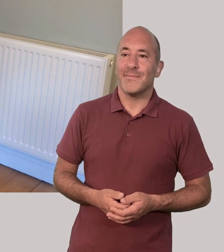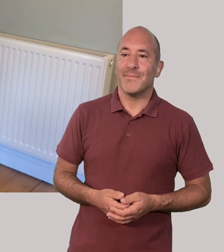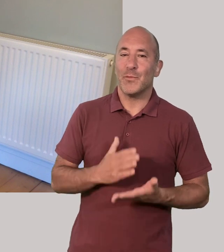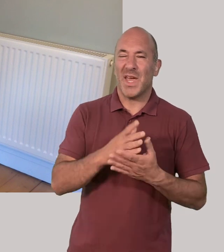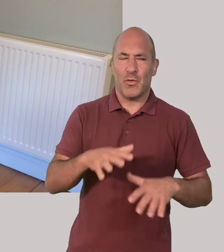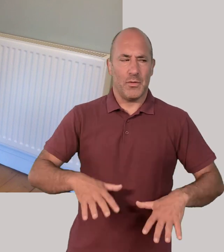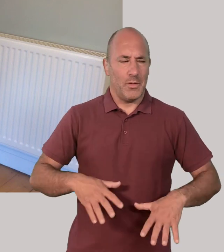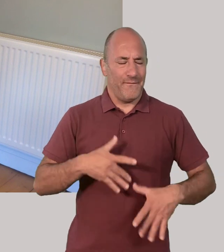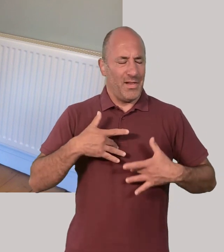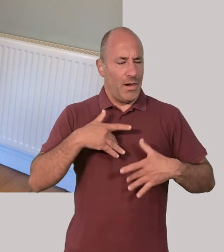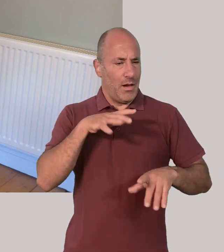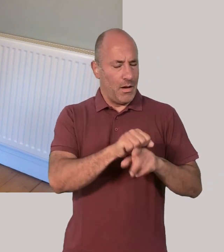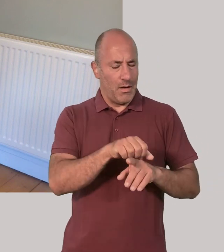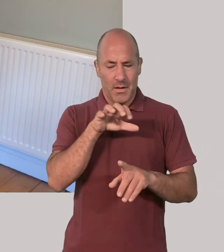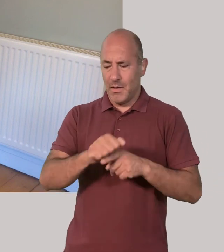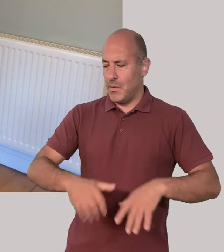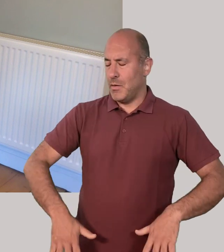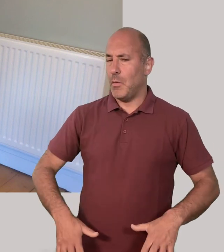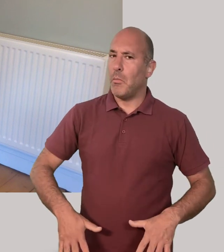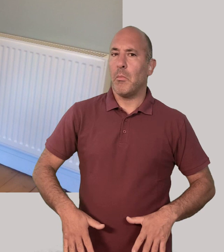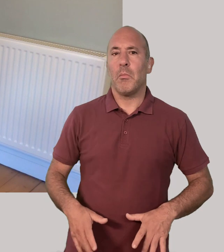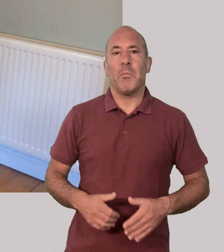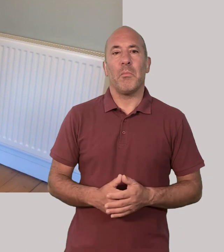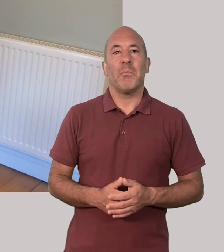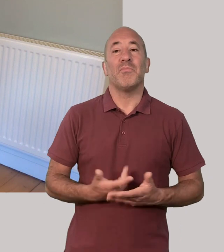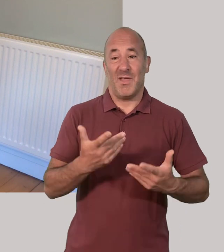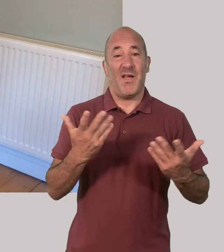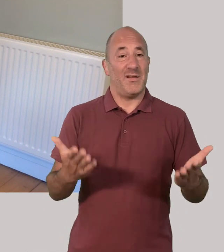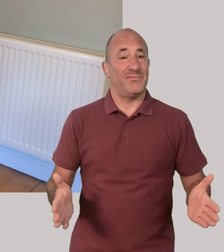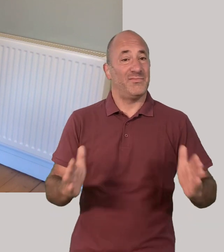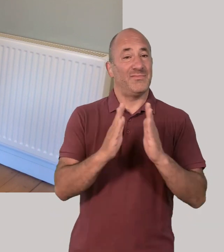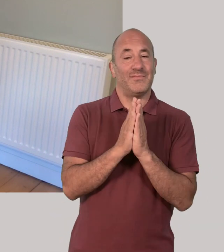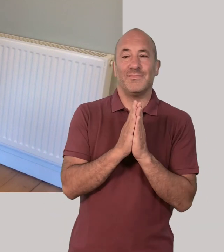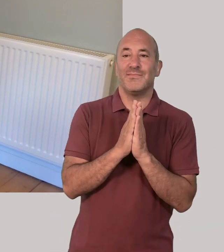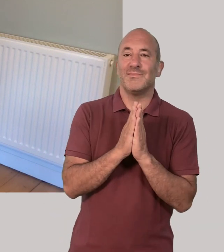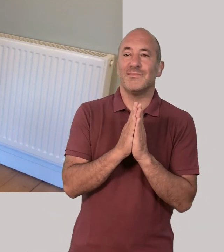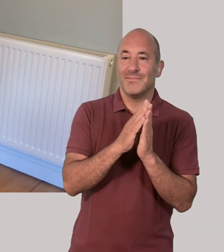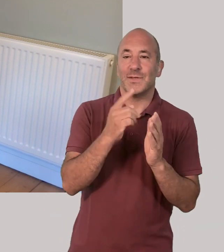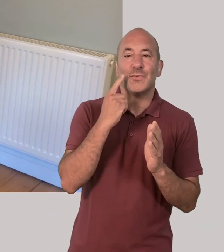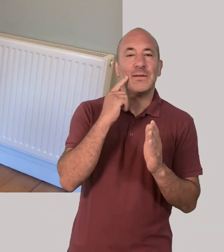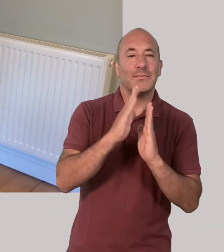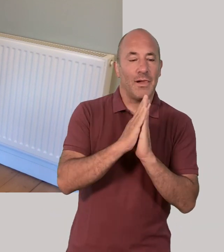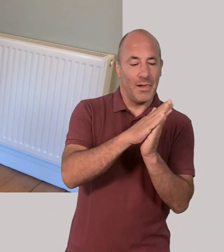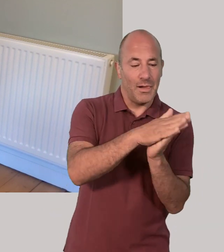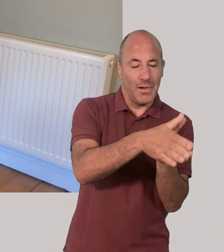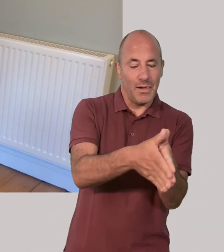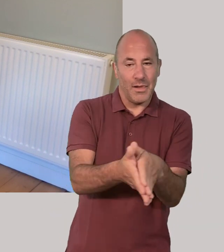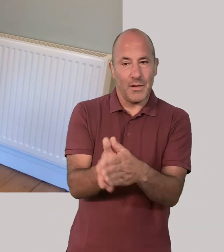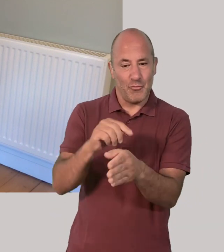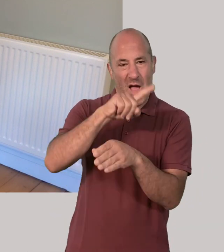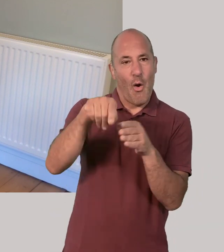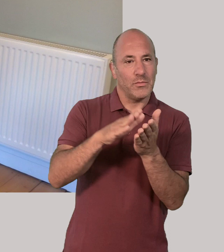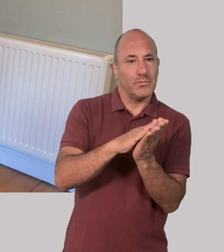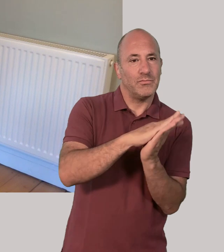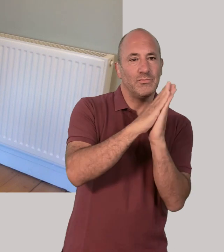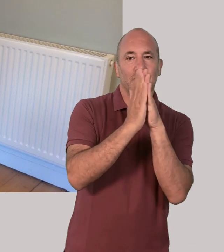So just noticing. And then bring your hands together and just very gently circle